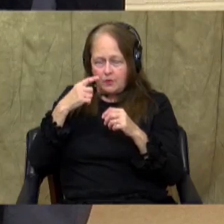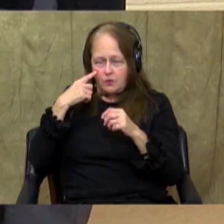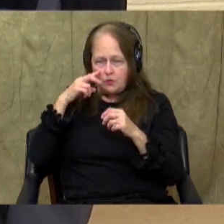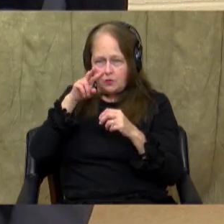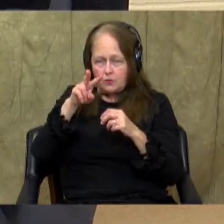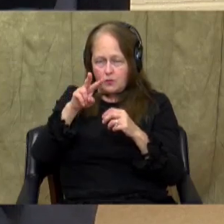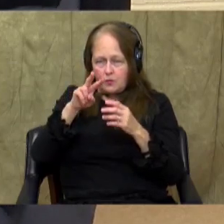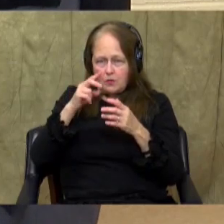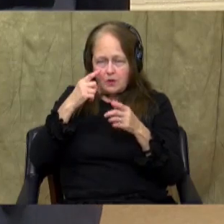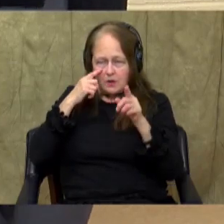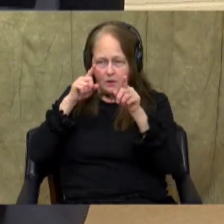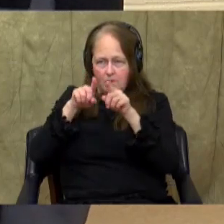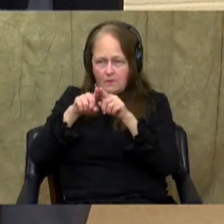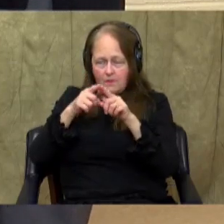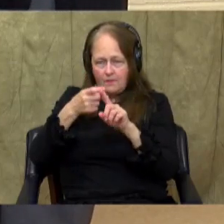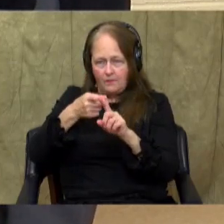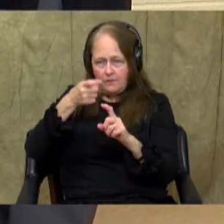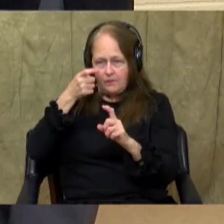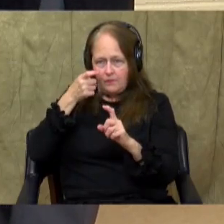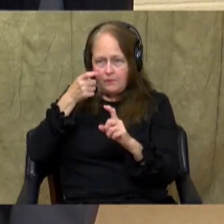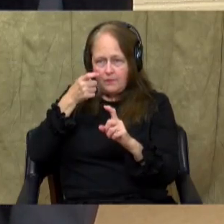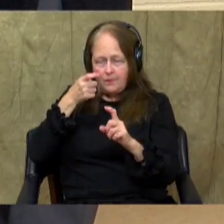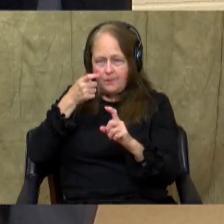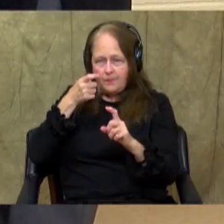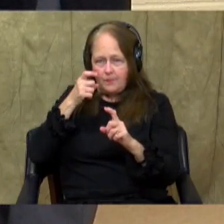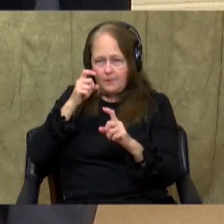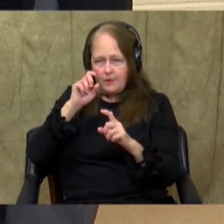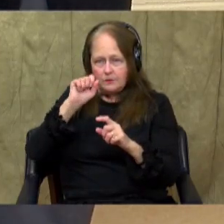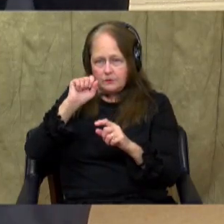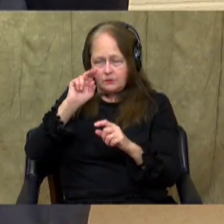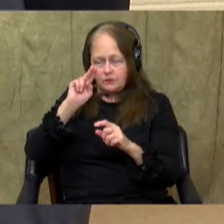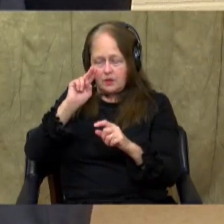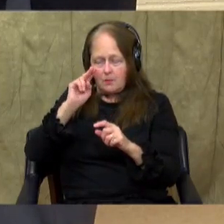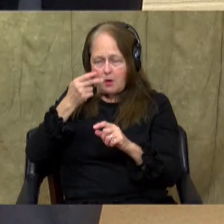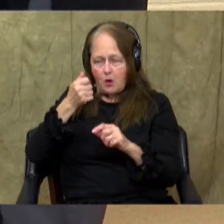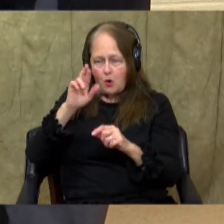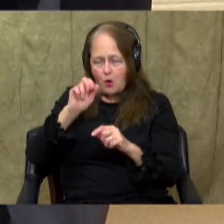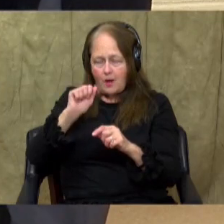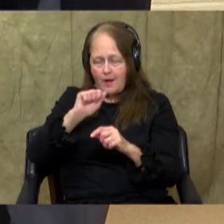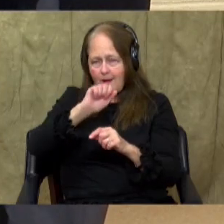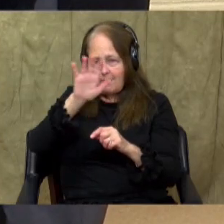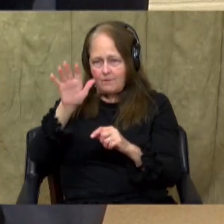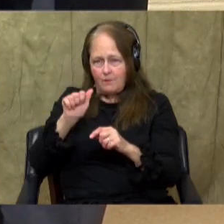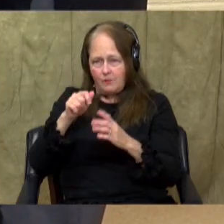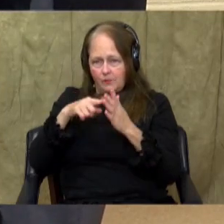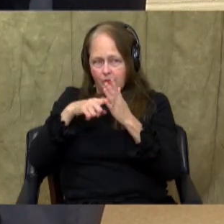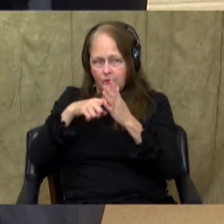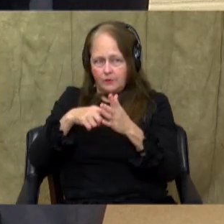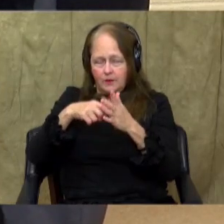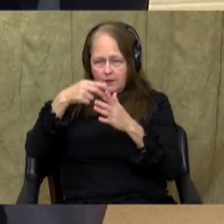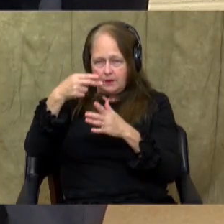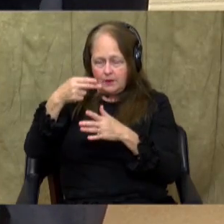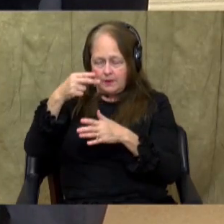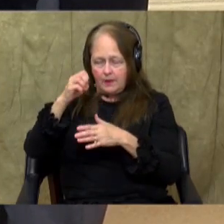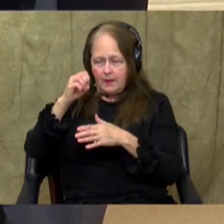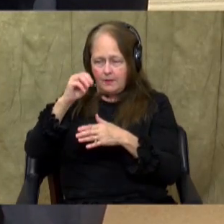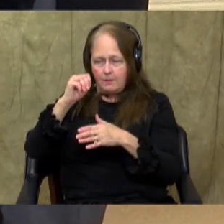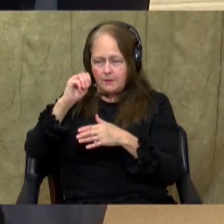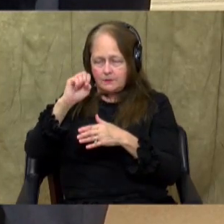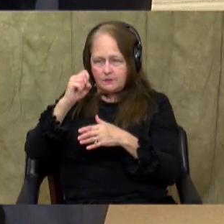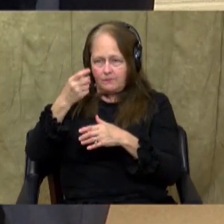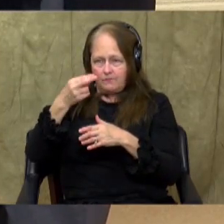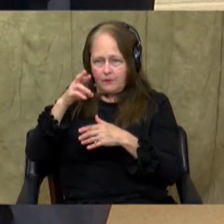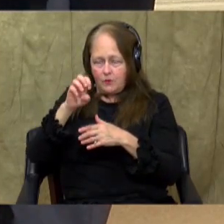look at what this looks like from sub-Saharan Africa. And this is showing the Eastern Hemisphere, showing Europe,